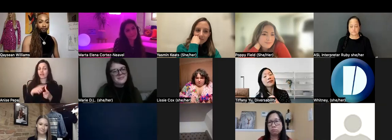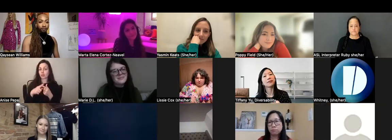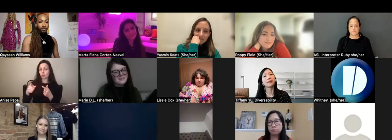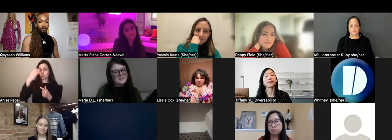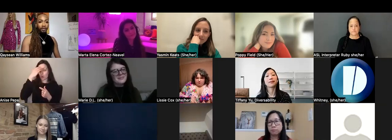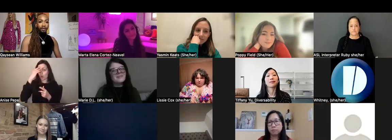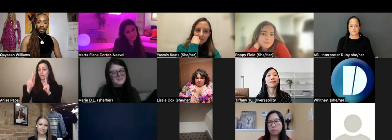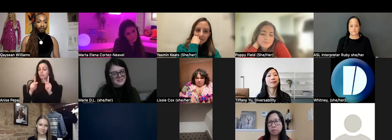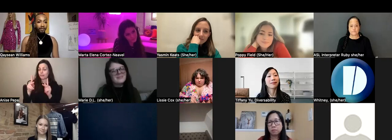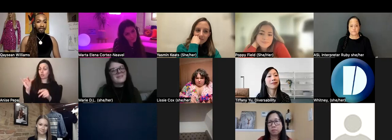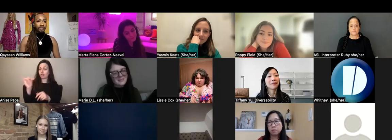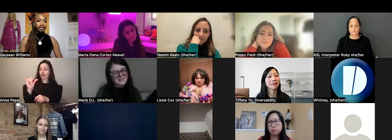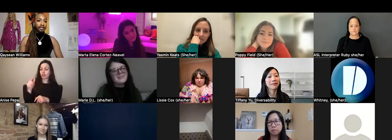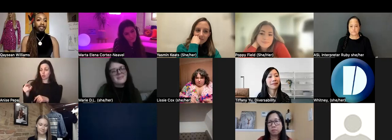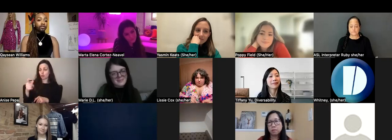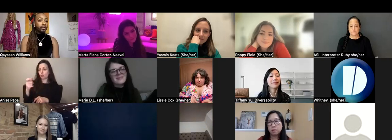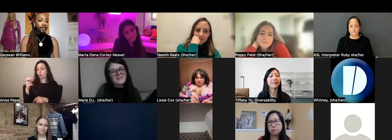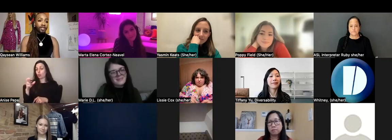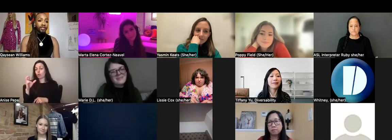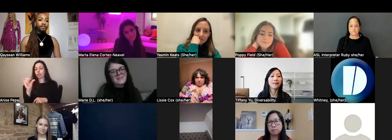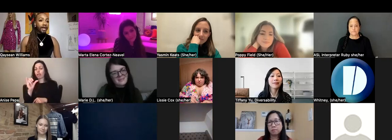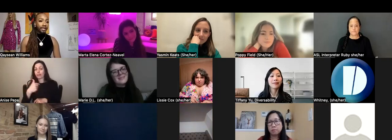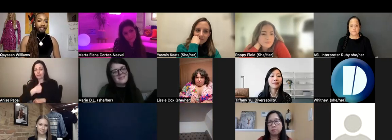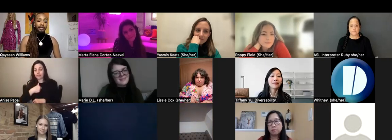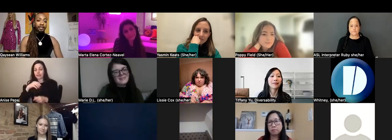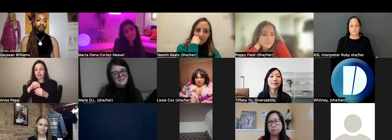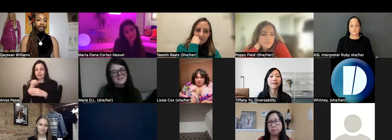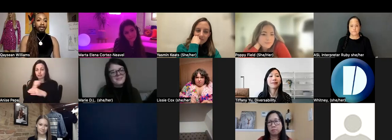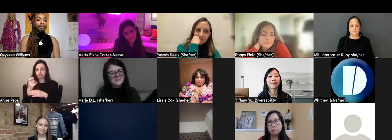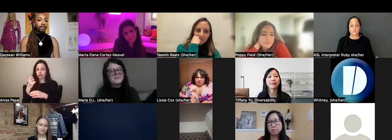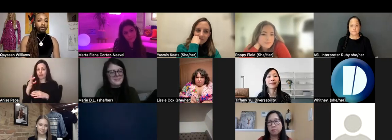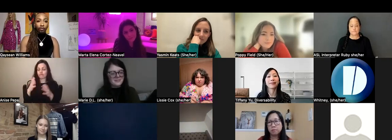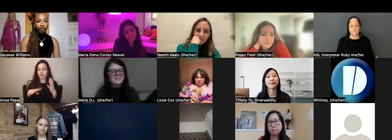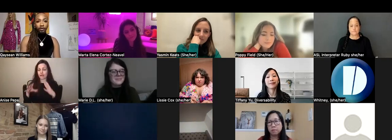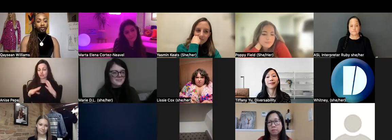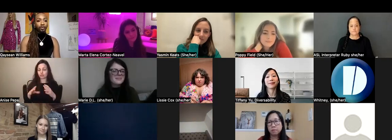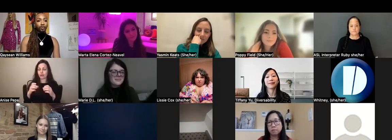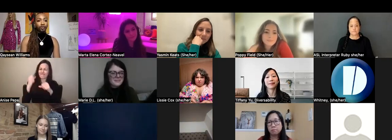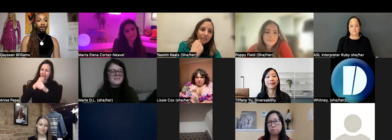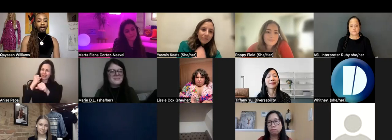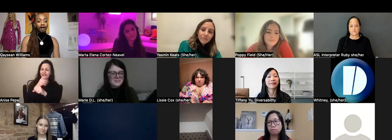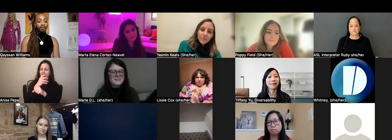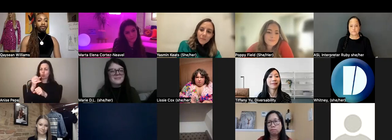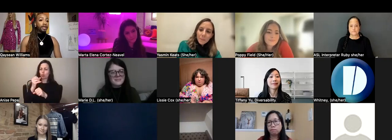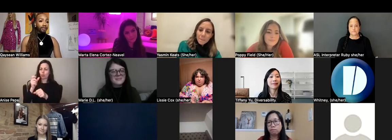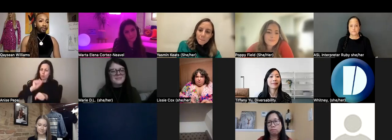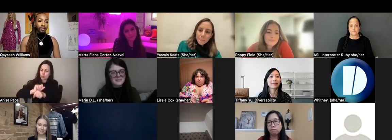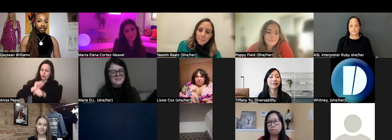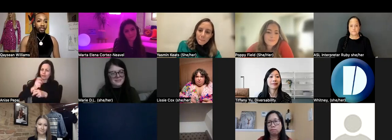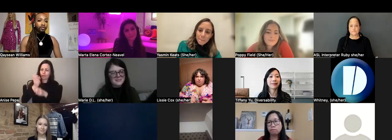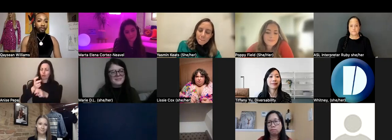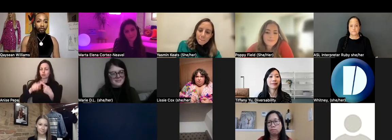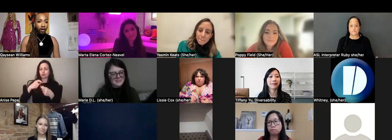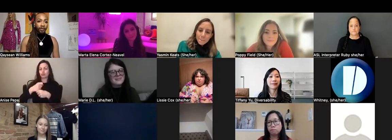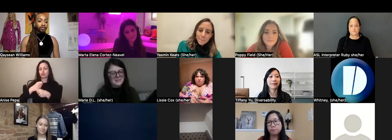you or that are like me in the industry of fashion, fighting and putting in the work to create that